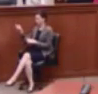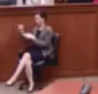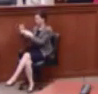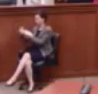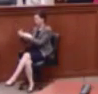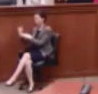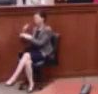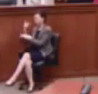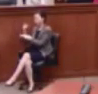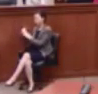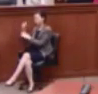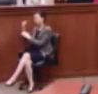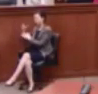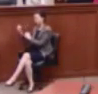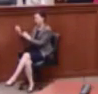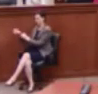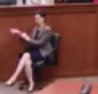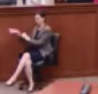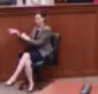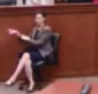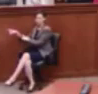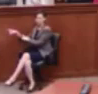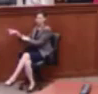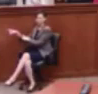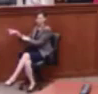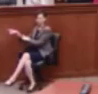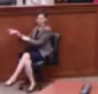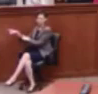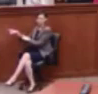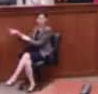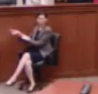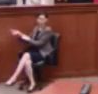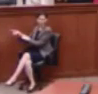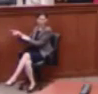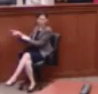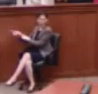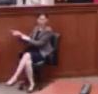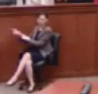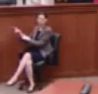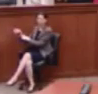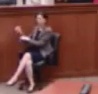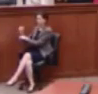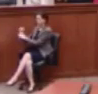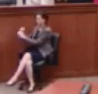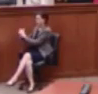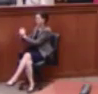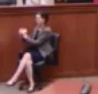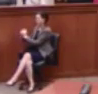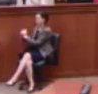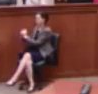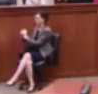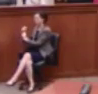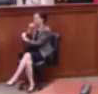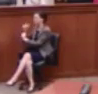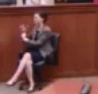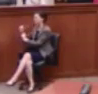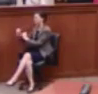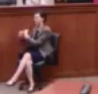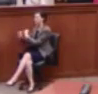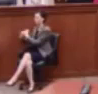the cabinet heads of the state together with some private sector marketing experts that we